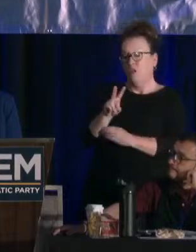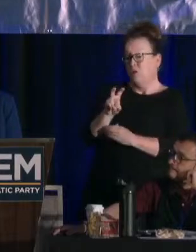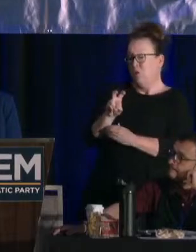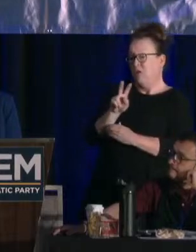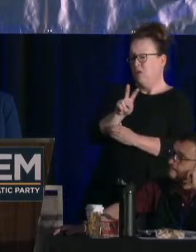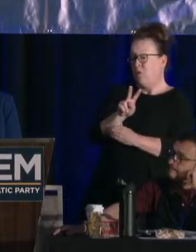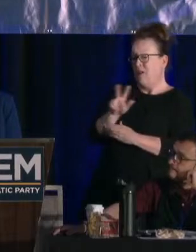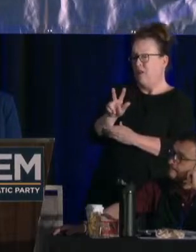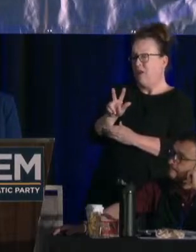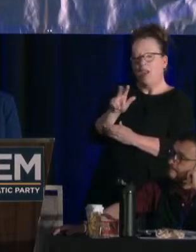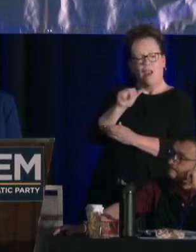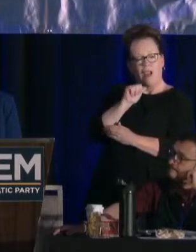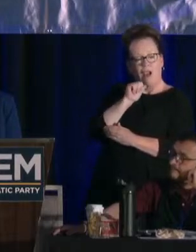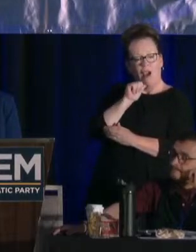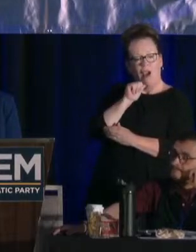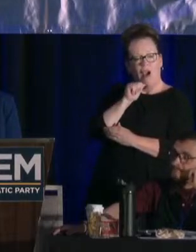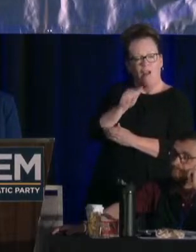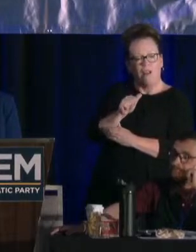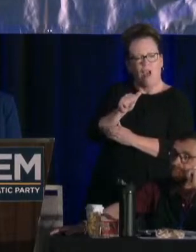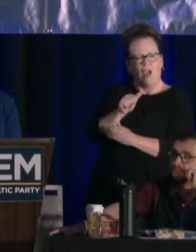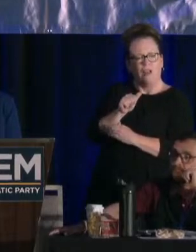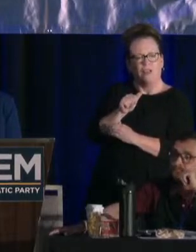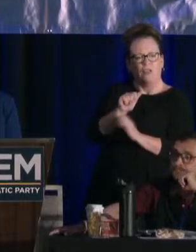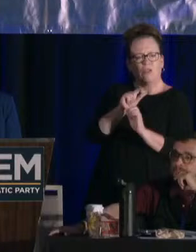are not DEM 2024.